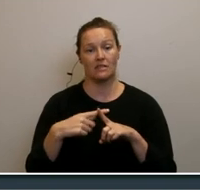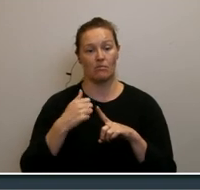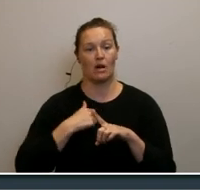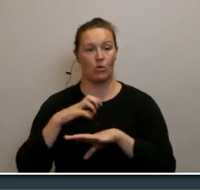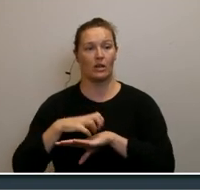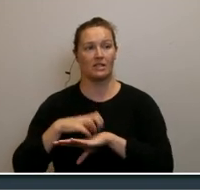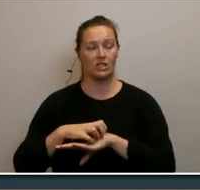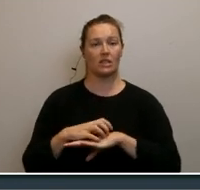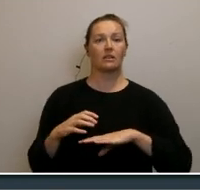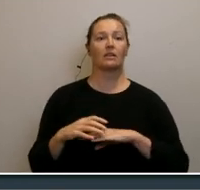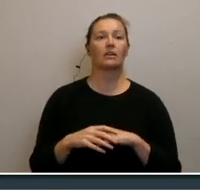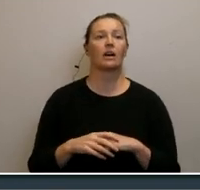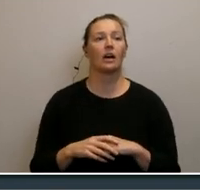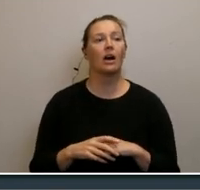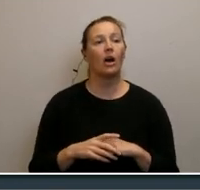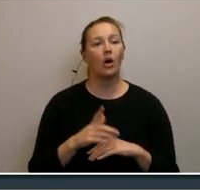are a partner,